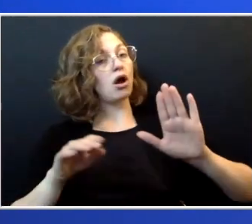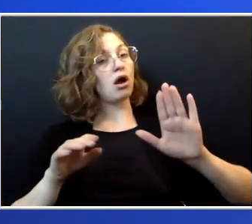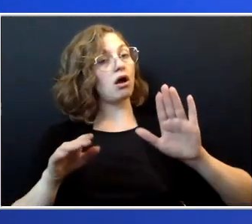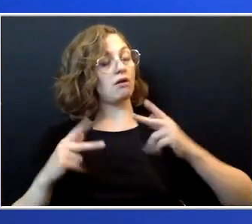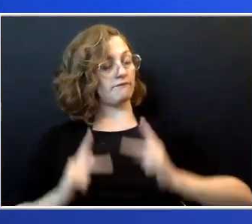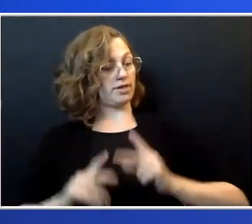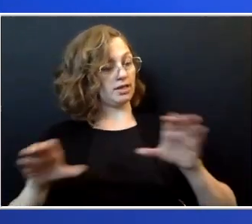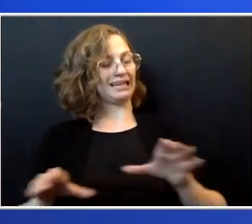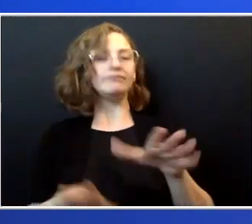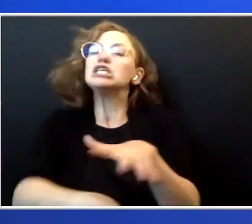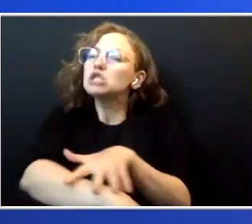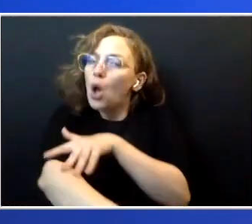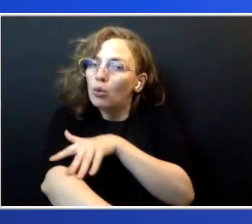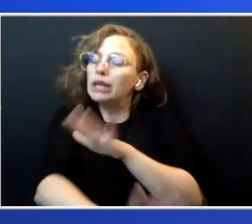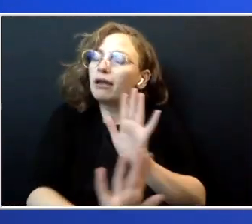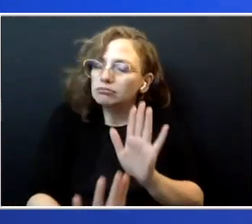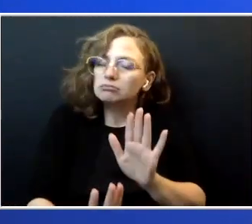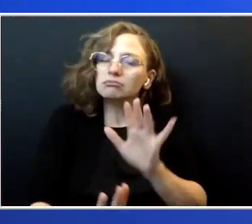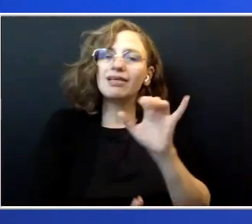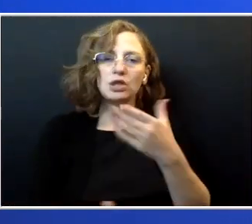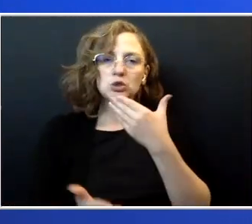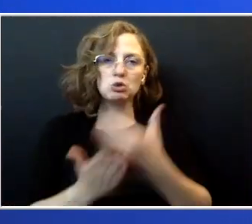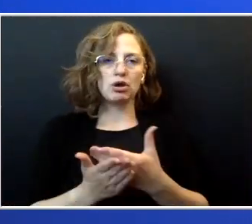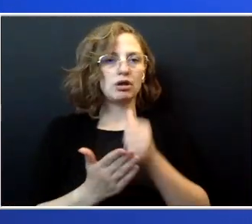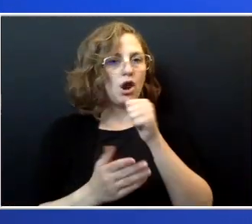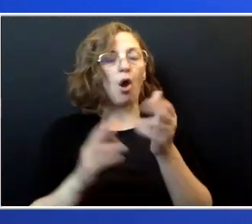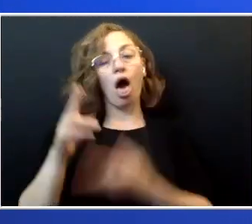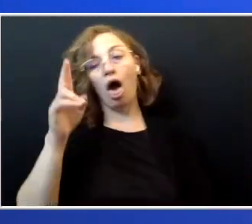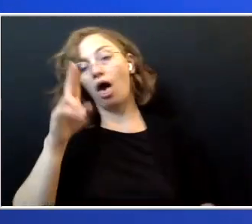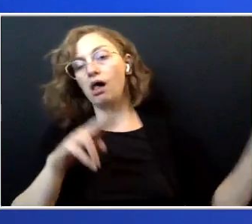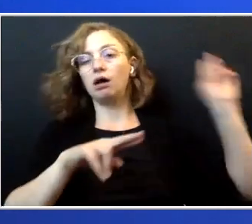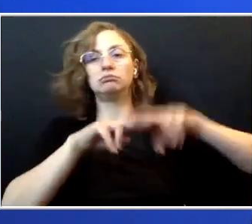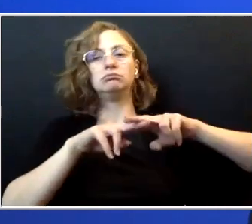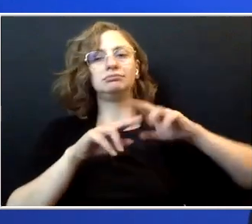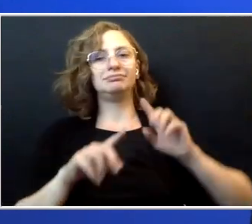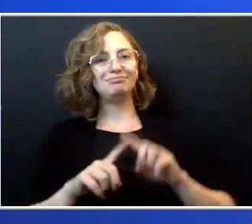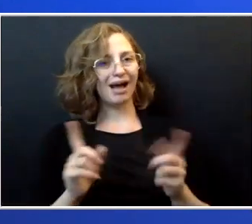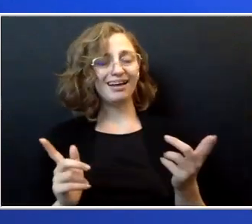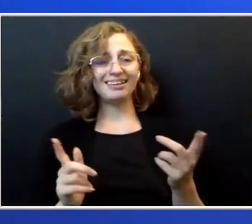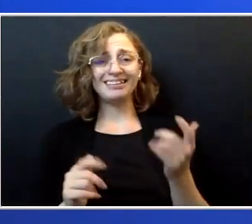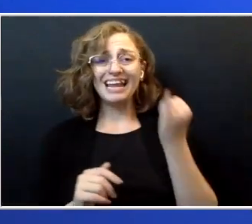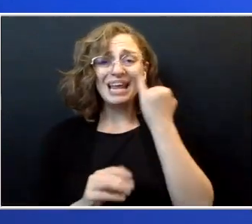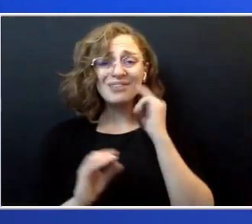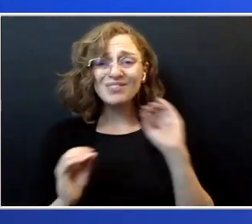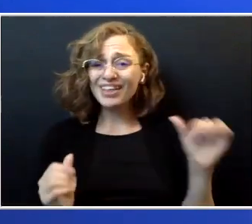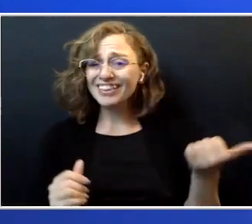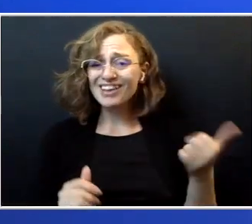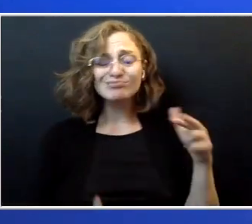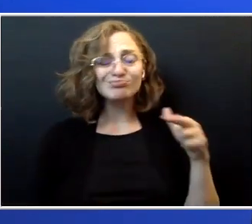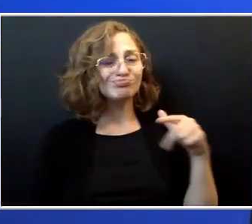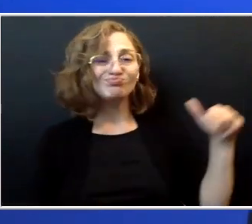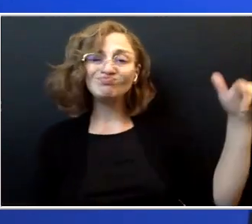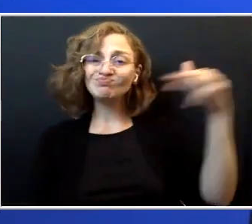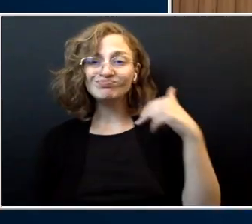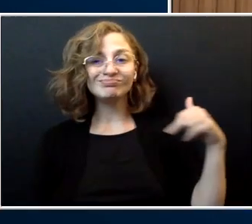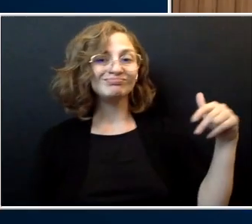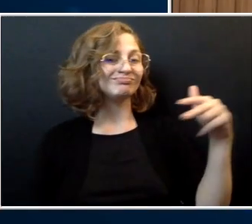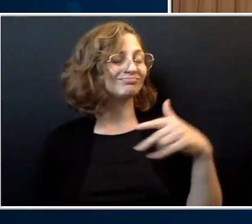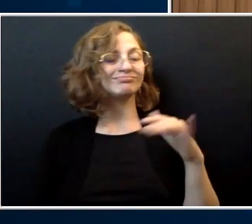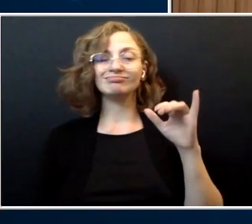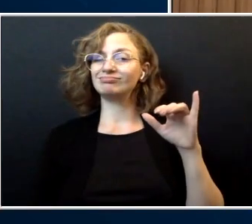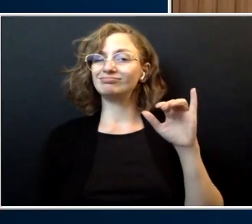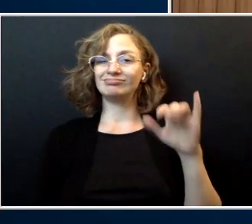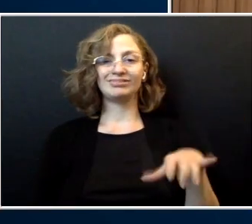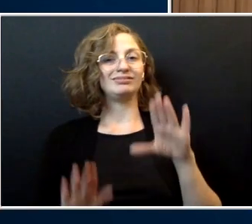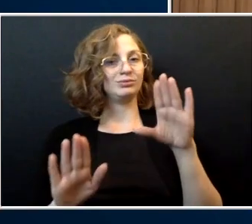to jump in too quickly. And again, if it's anything, getting out there and walking and getting those muscles stimulated is a great first way to go.